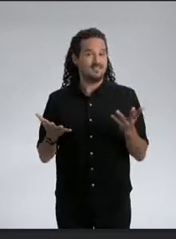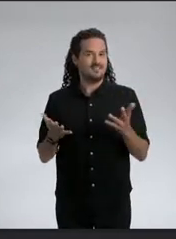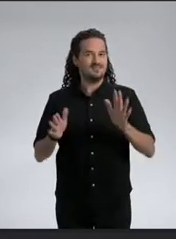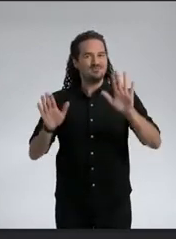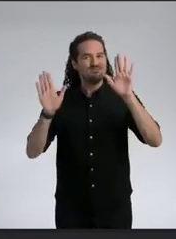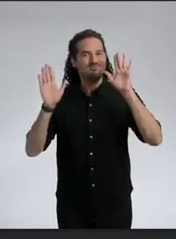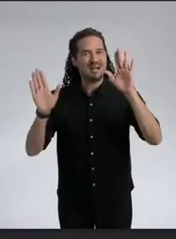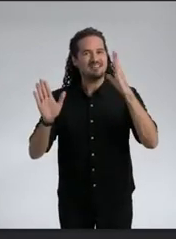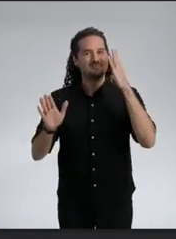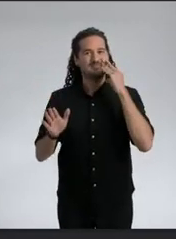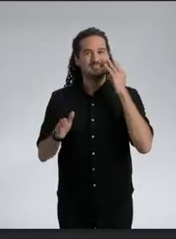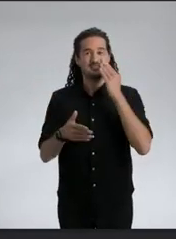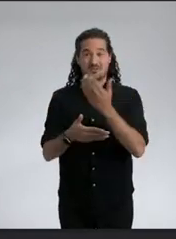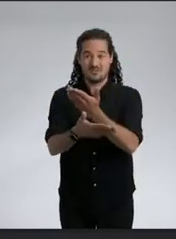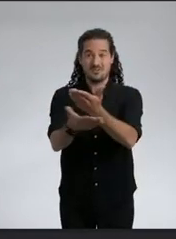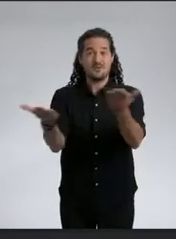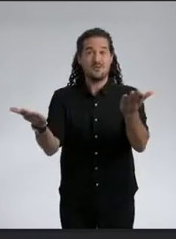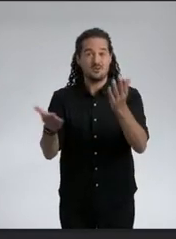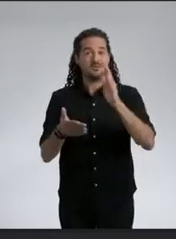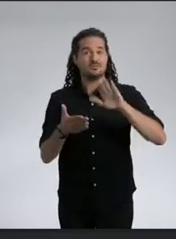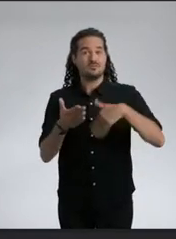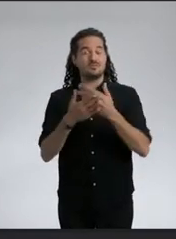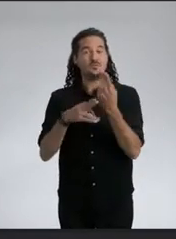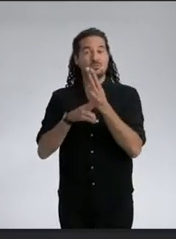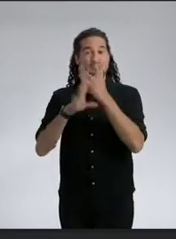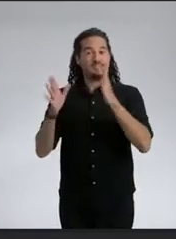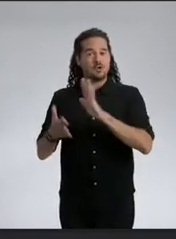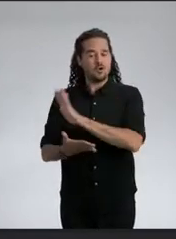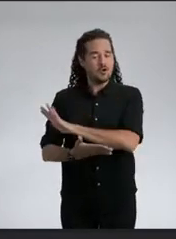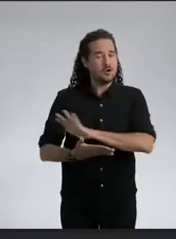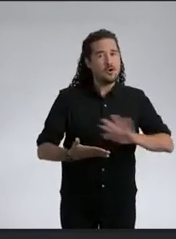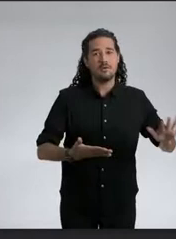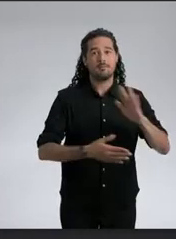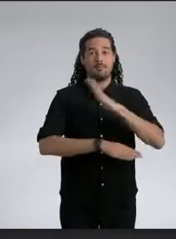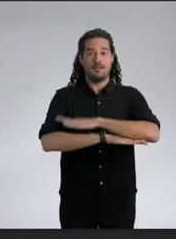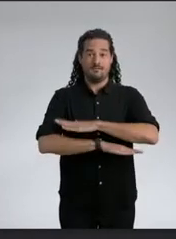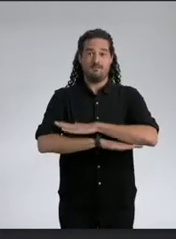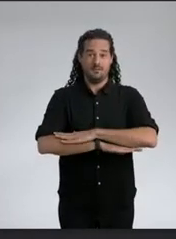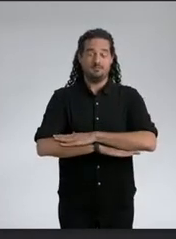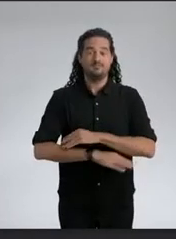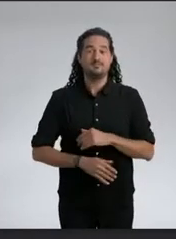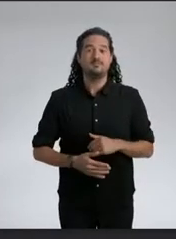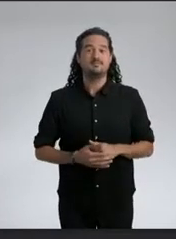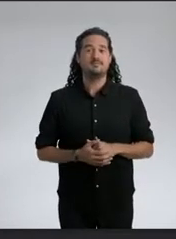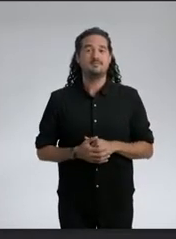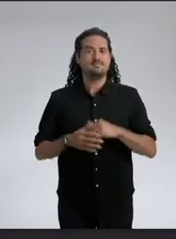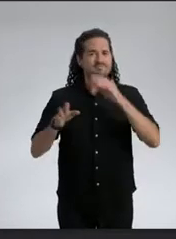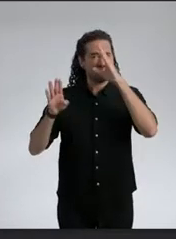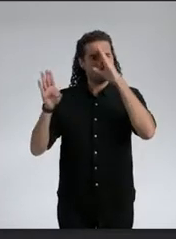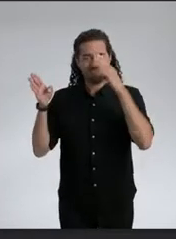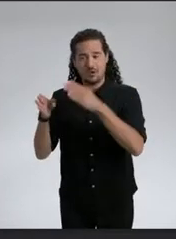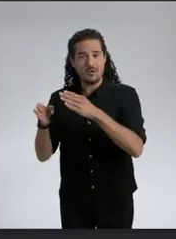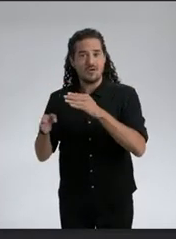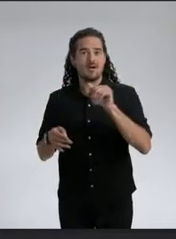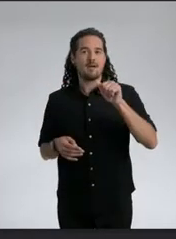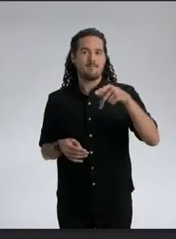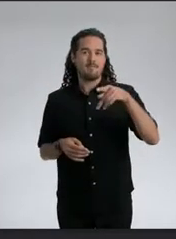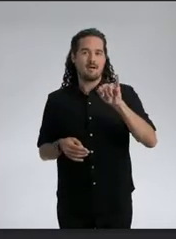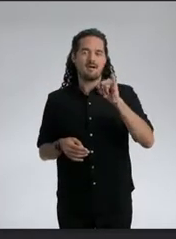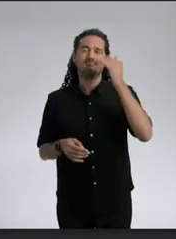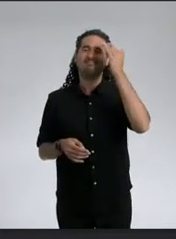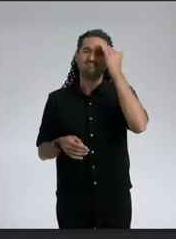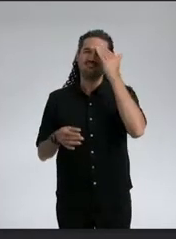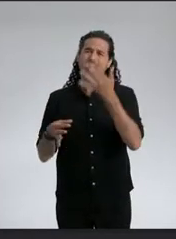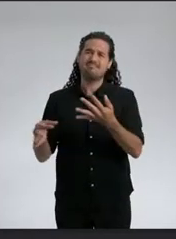your users across all Apple platforms. We focused on APIs that we know are critical to your